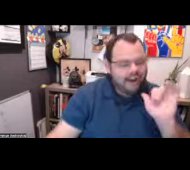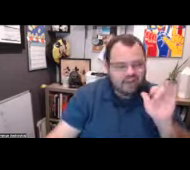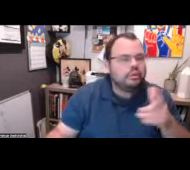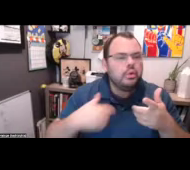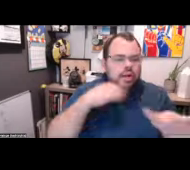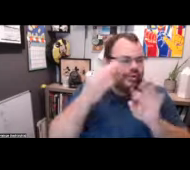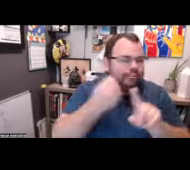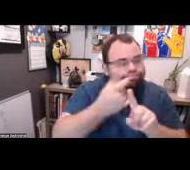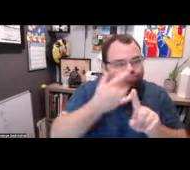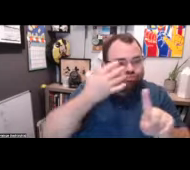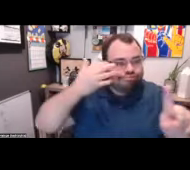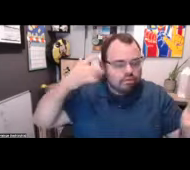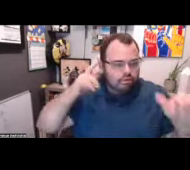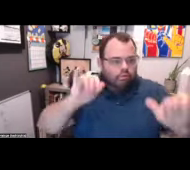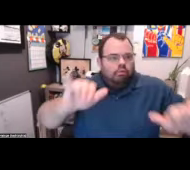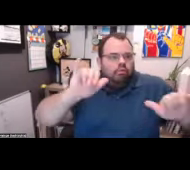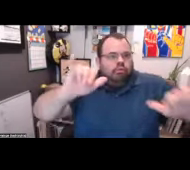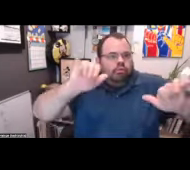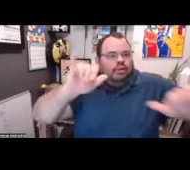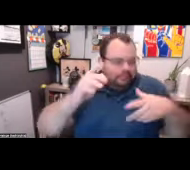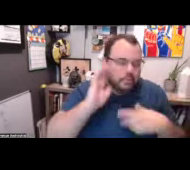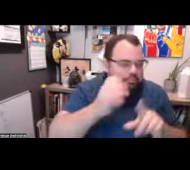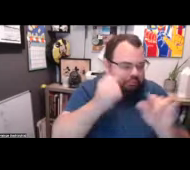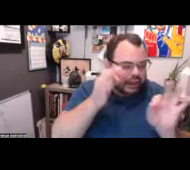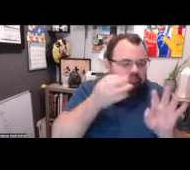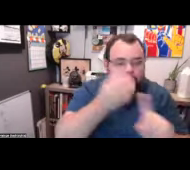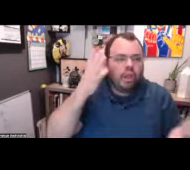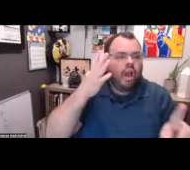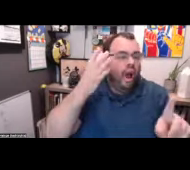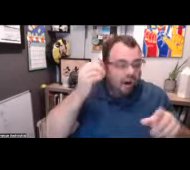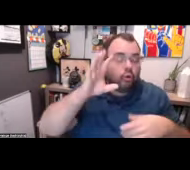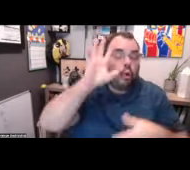No? Okay. So when I